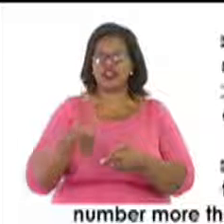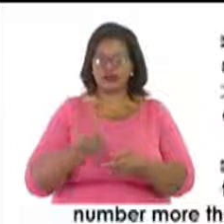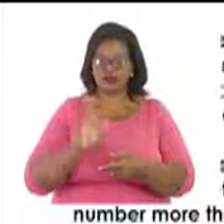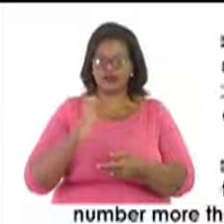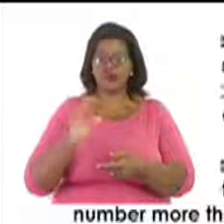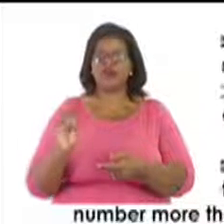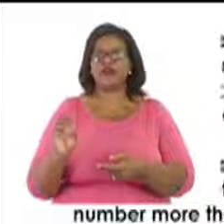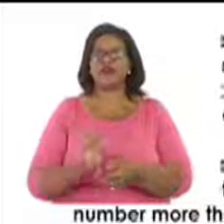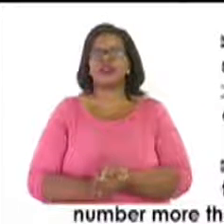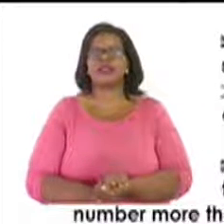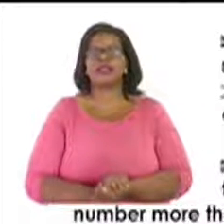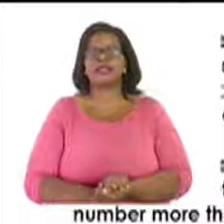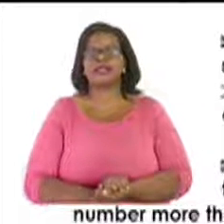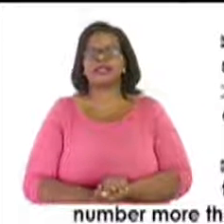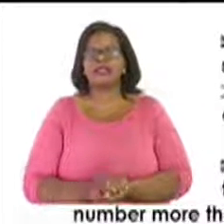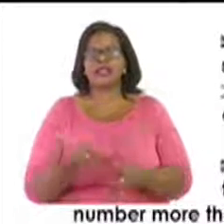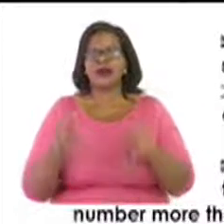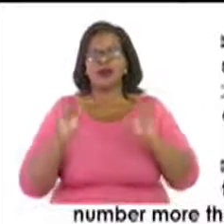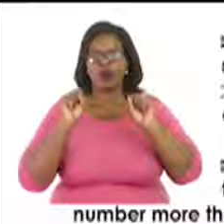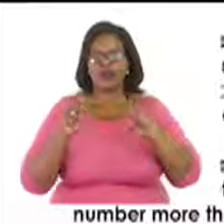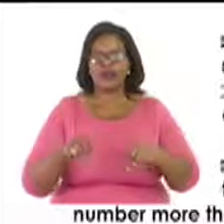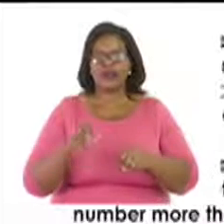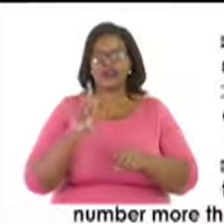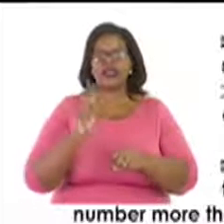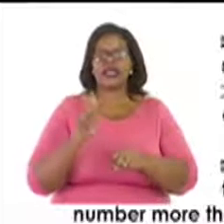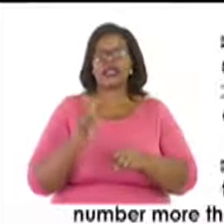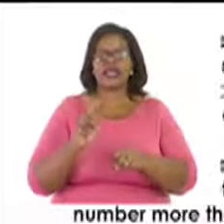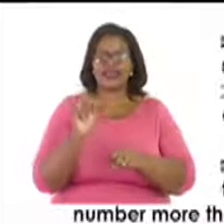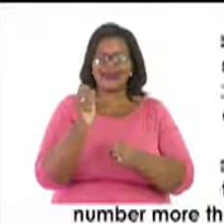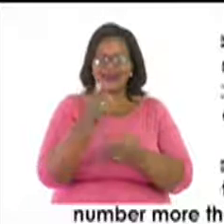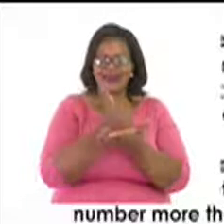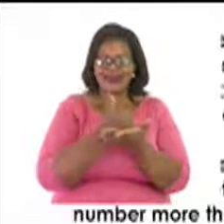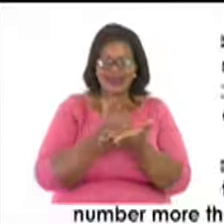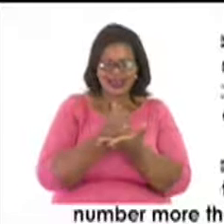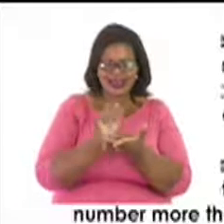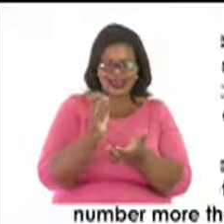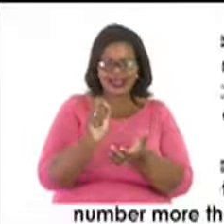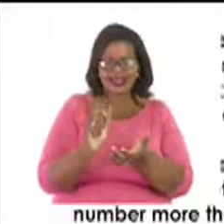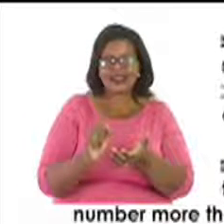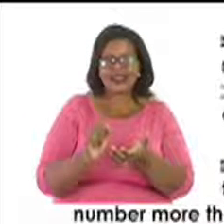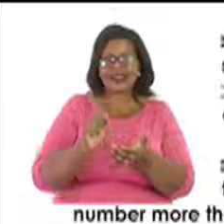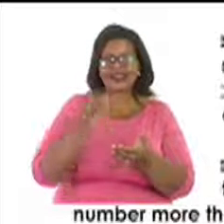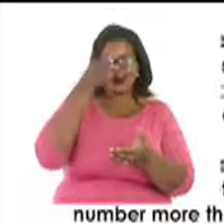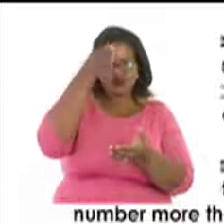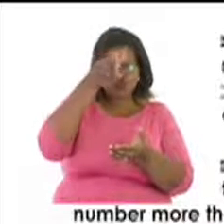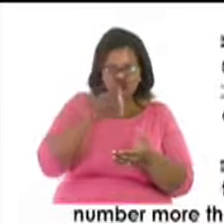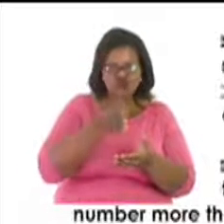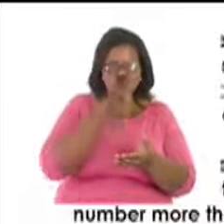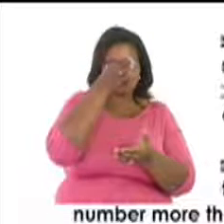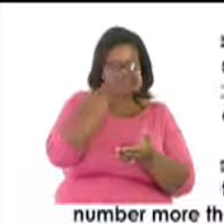14,500. We need to write our numbers neatly underneath each other.